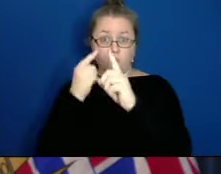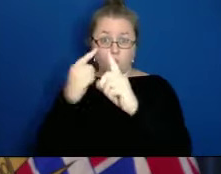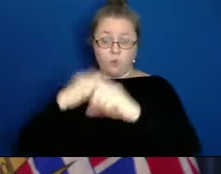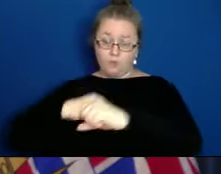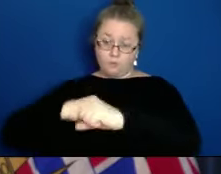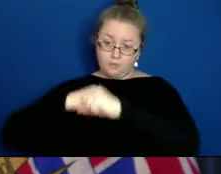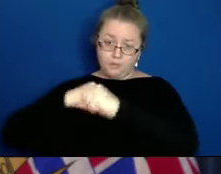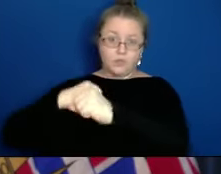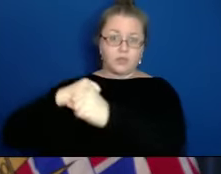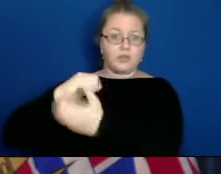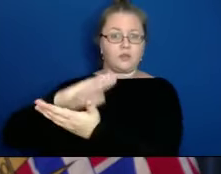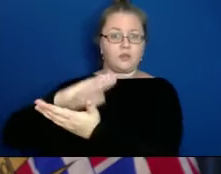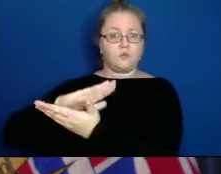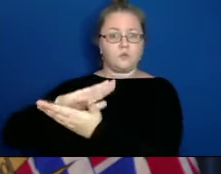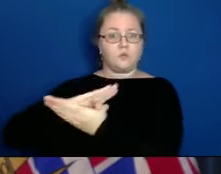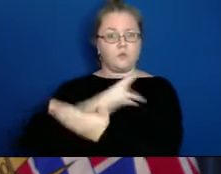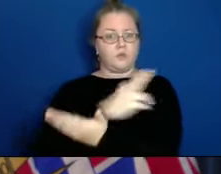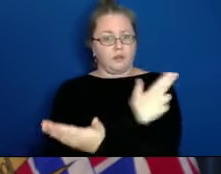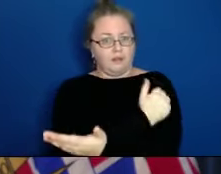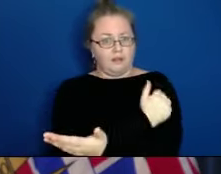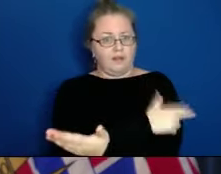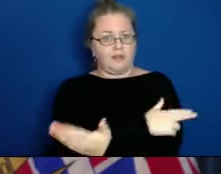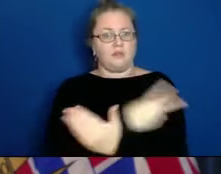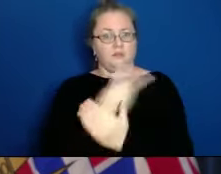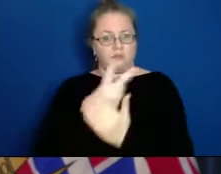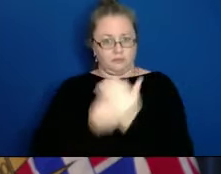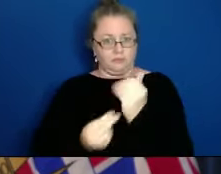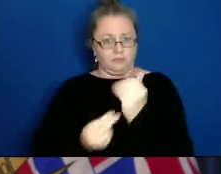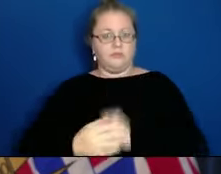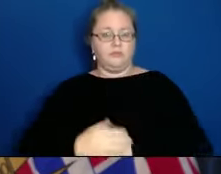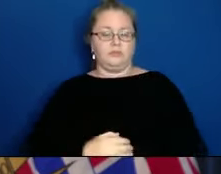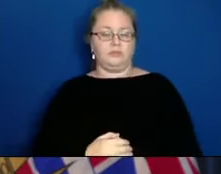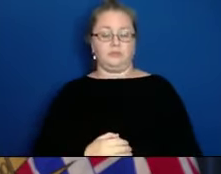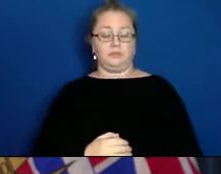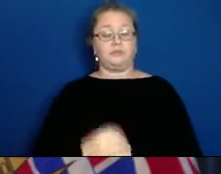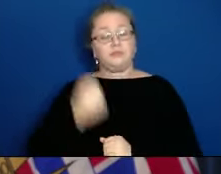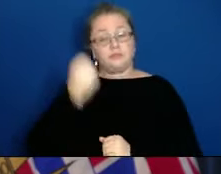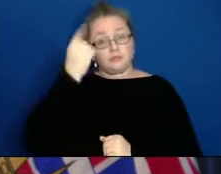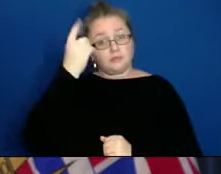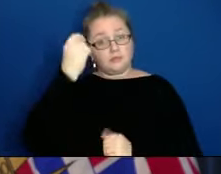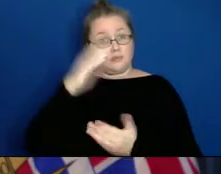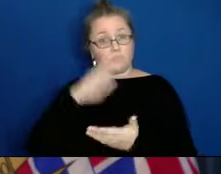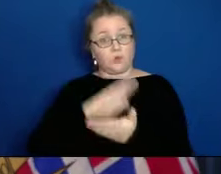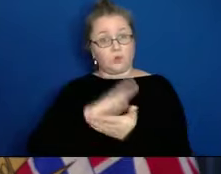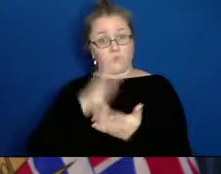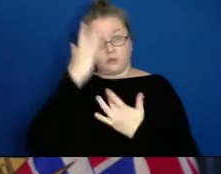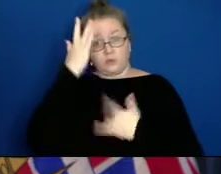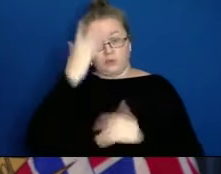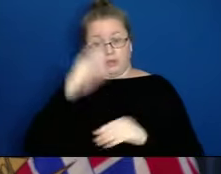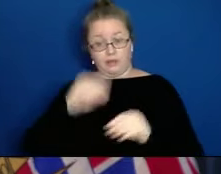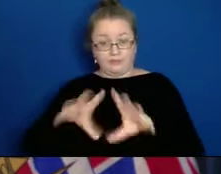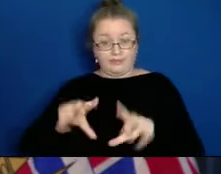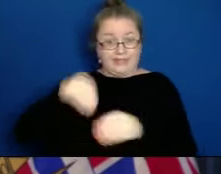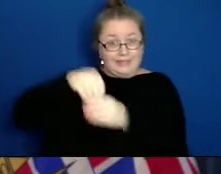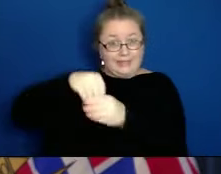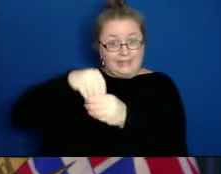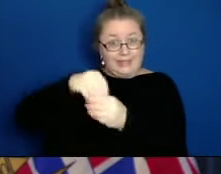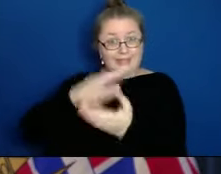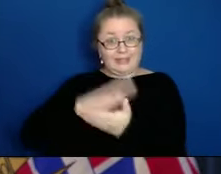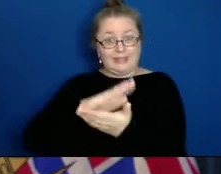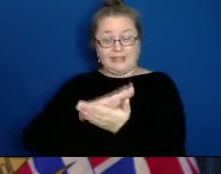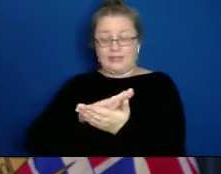low, but we have had many, many more exposure events from the adults and the students in our school